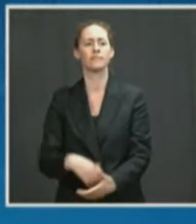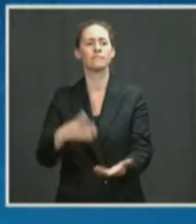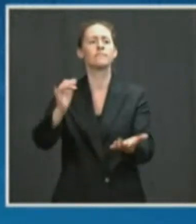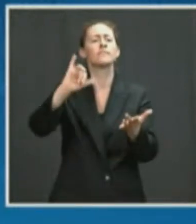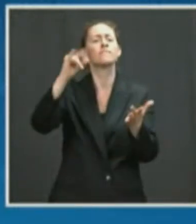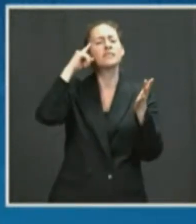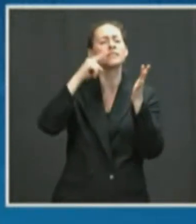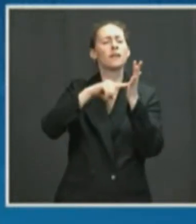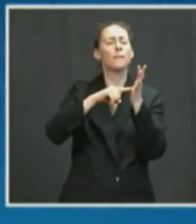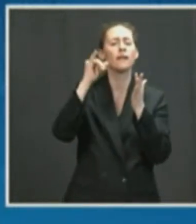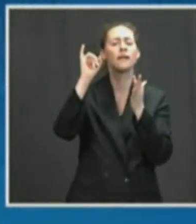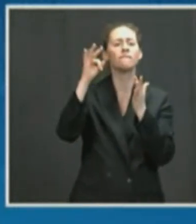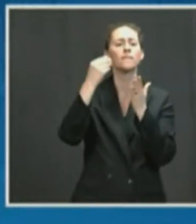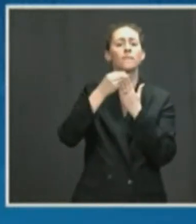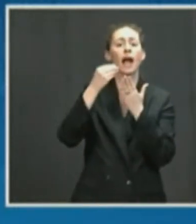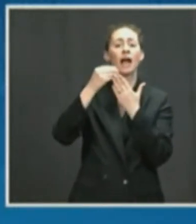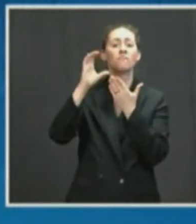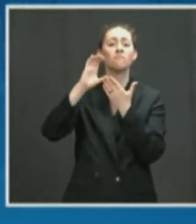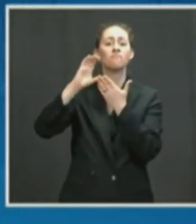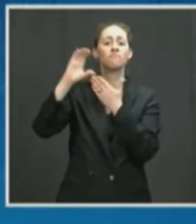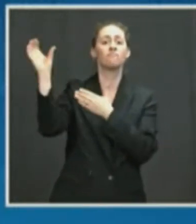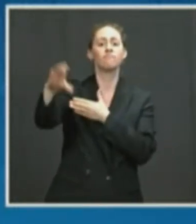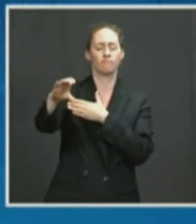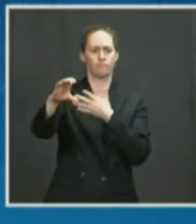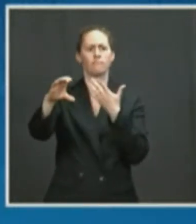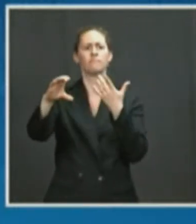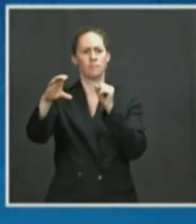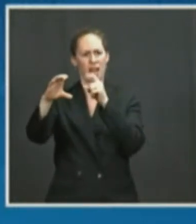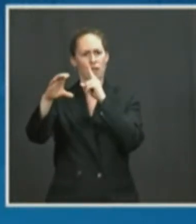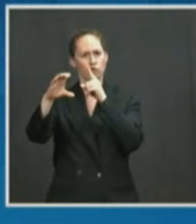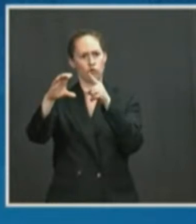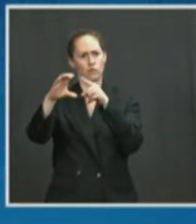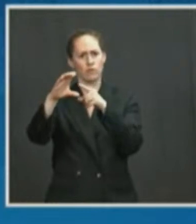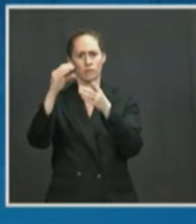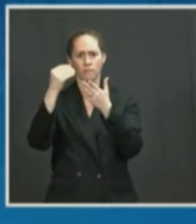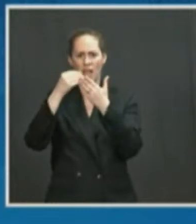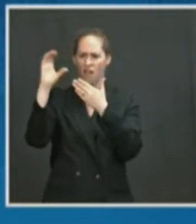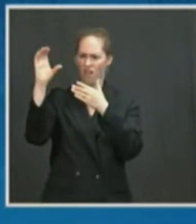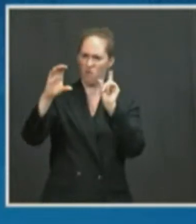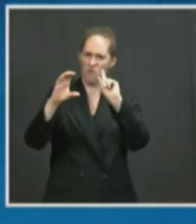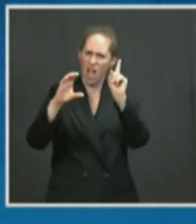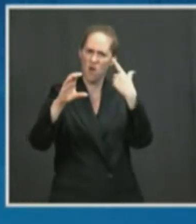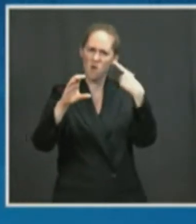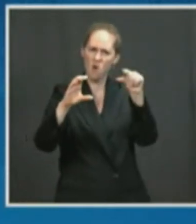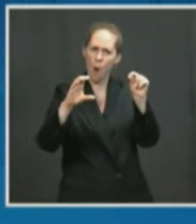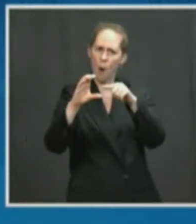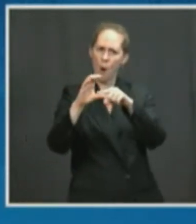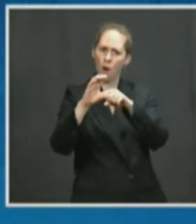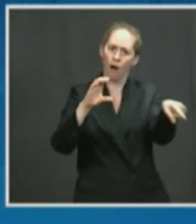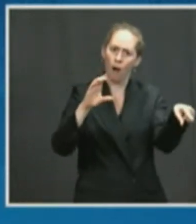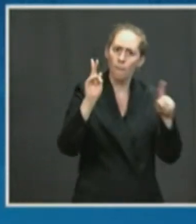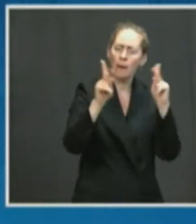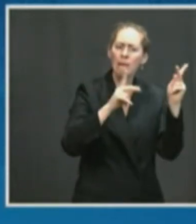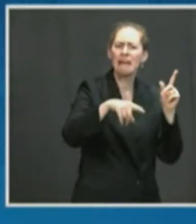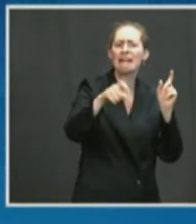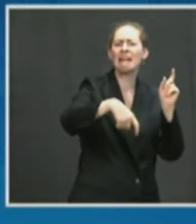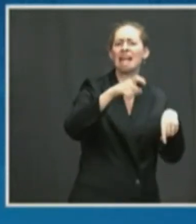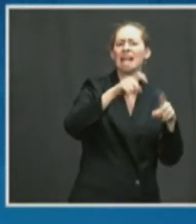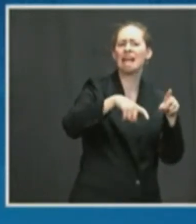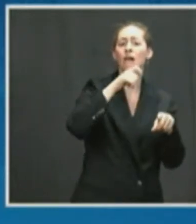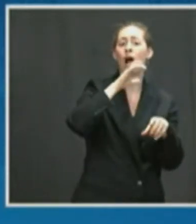that means going to the people who need that support and not corrupt